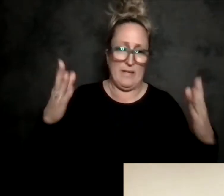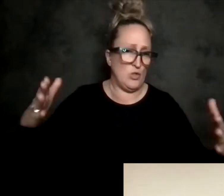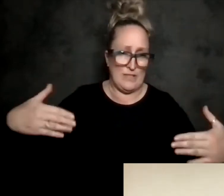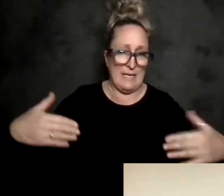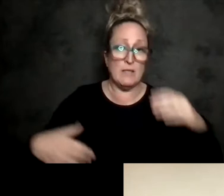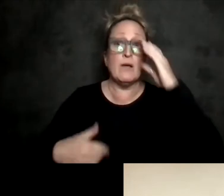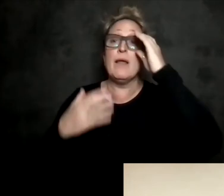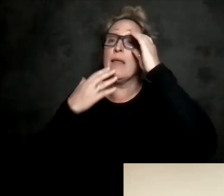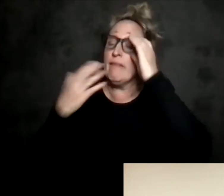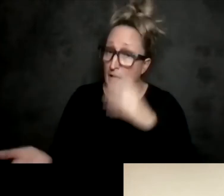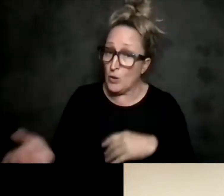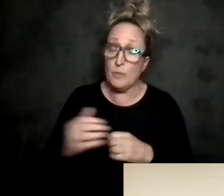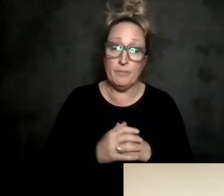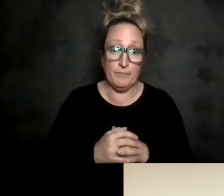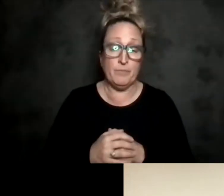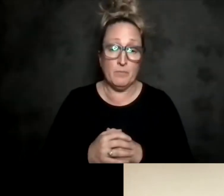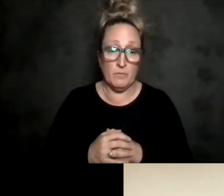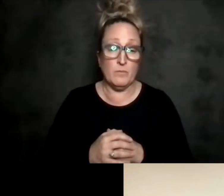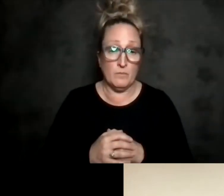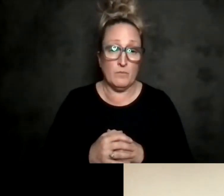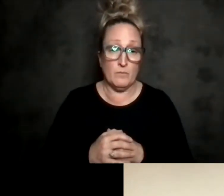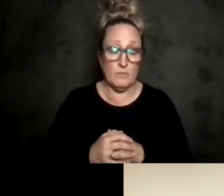And thank you. And